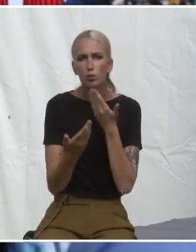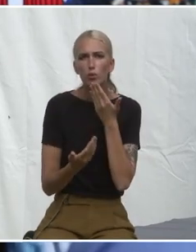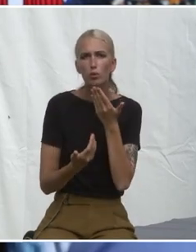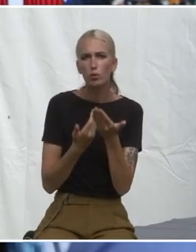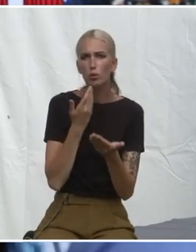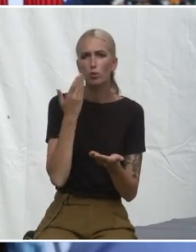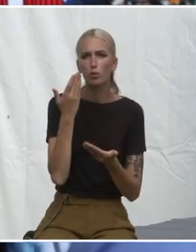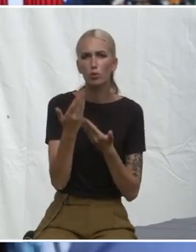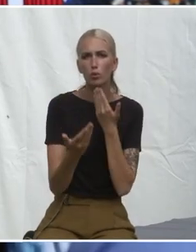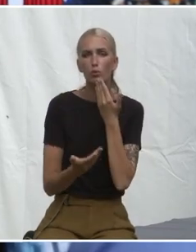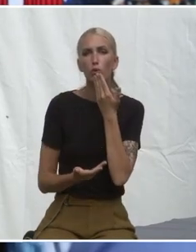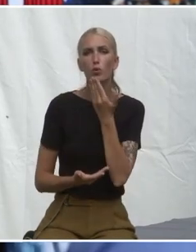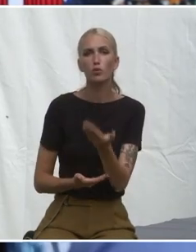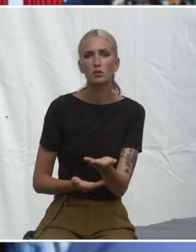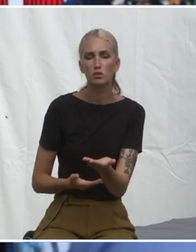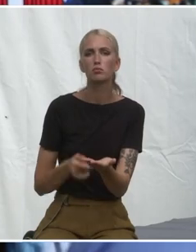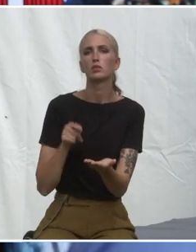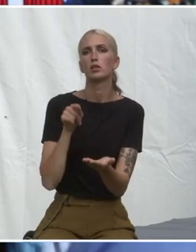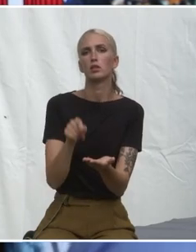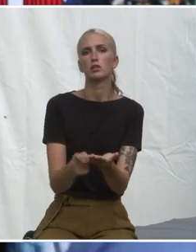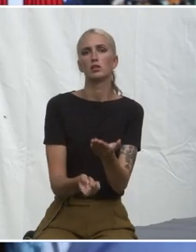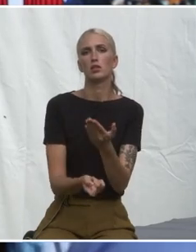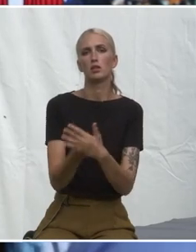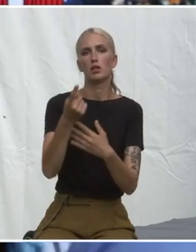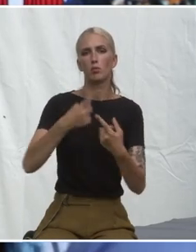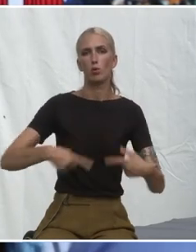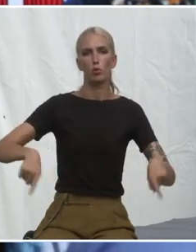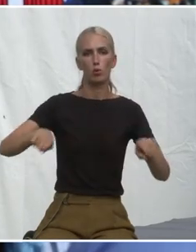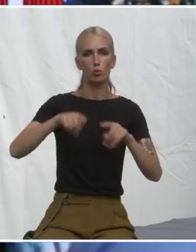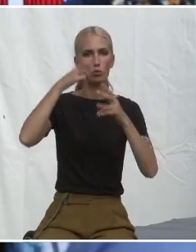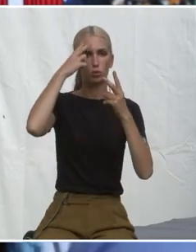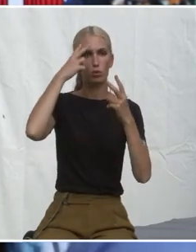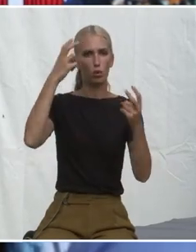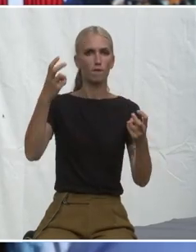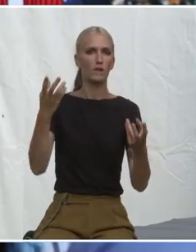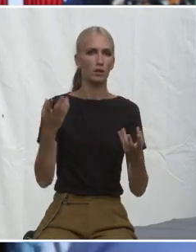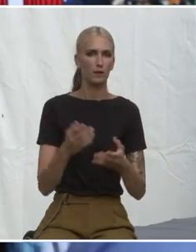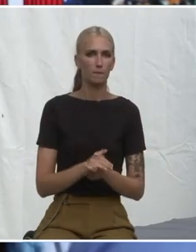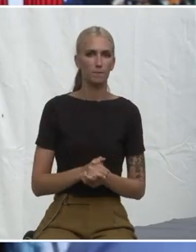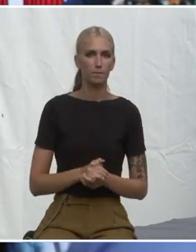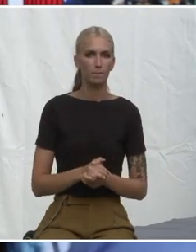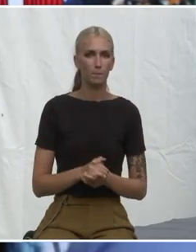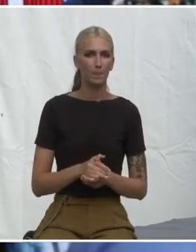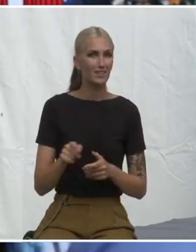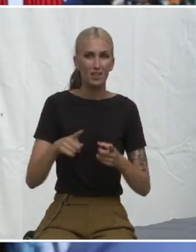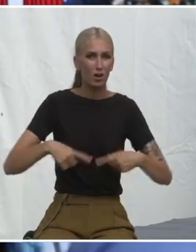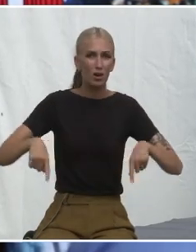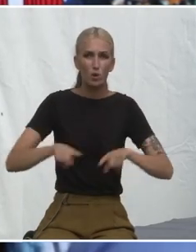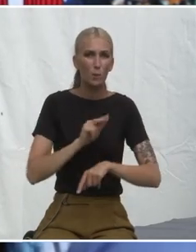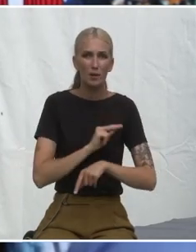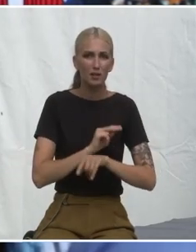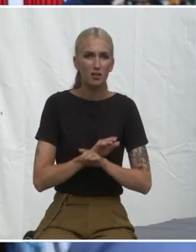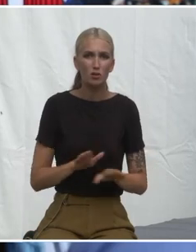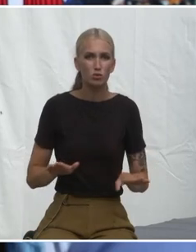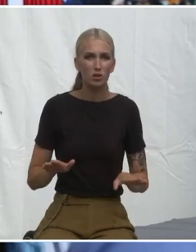already made this space safe, and you can go on. And if you don't use that spaces, if you don't